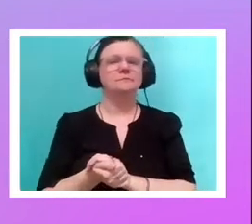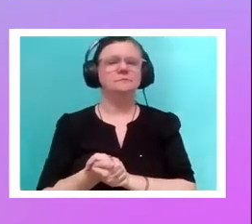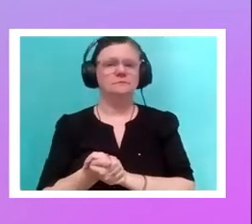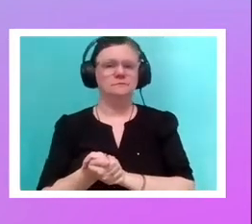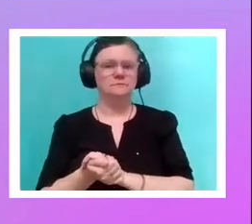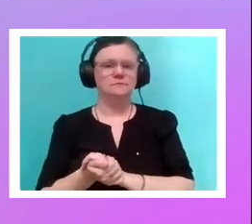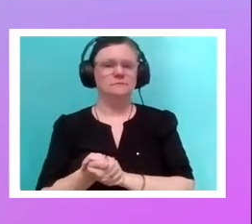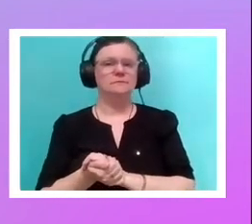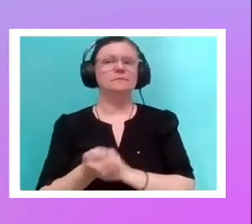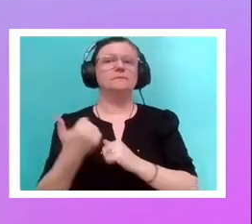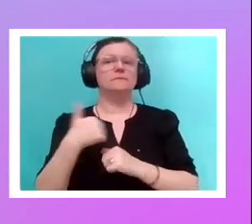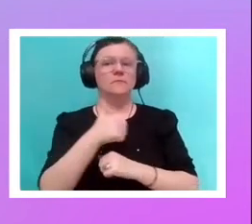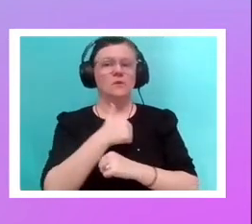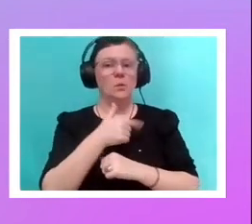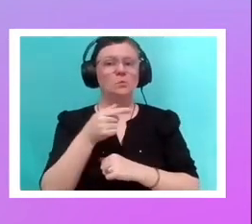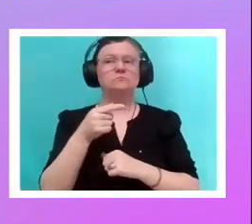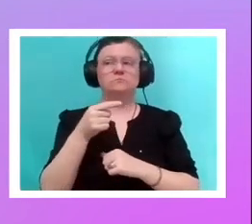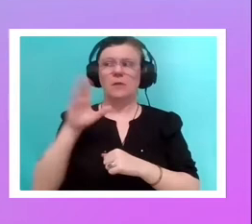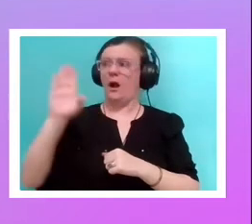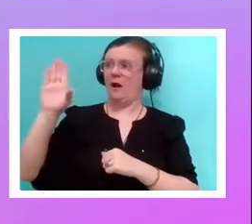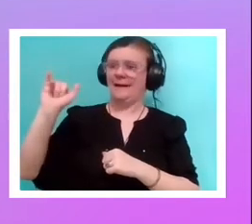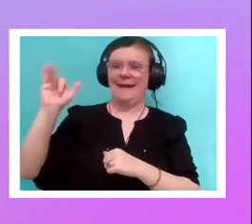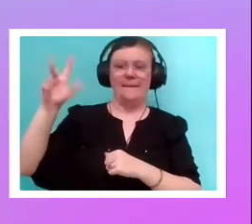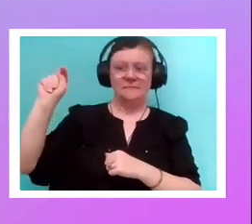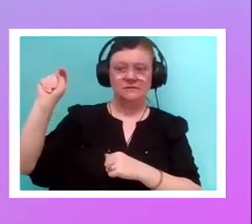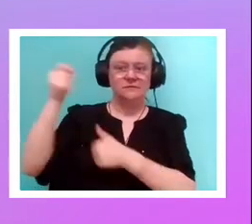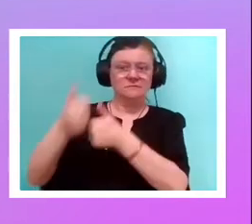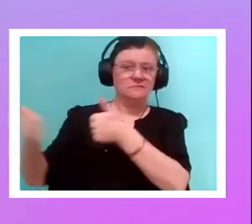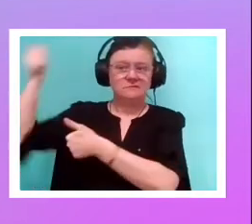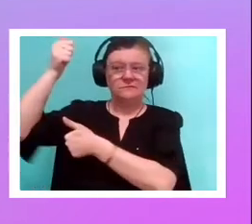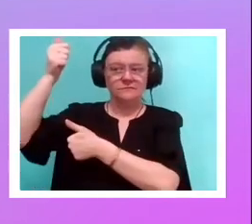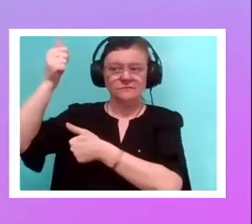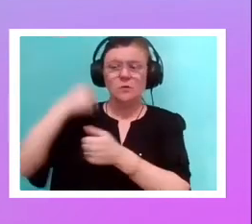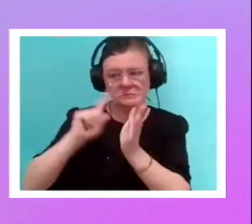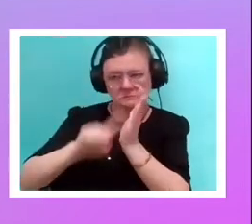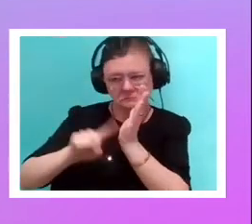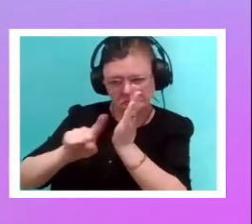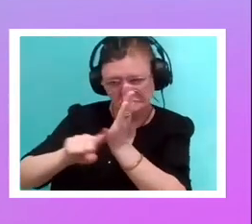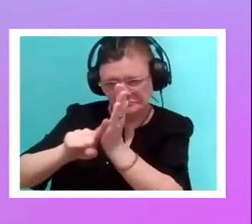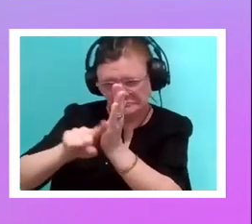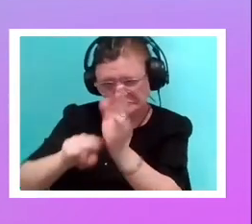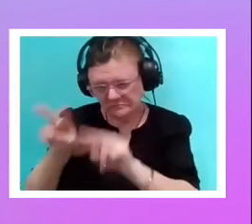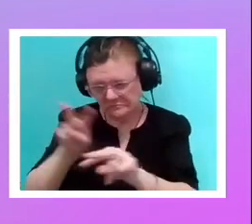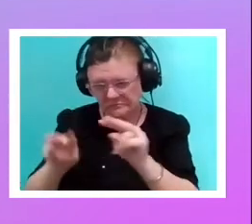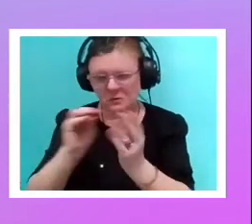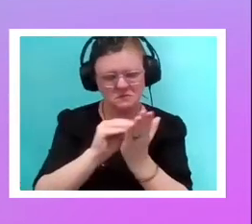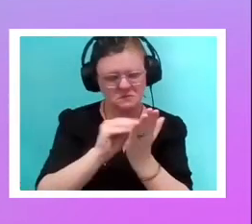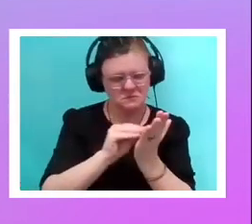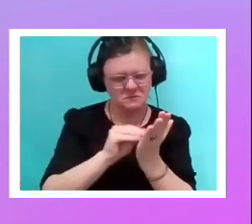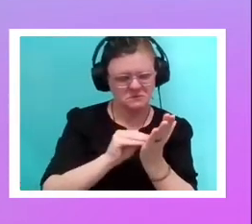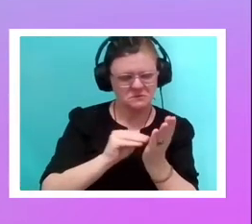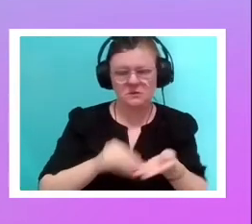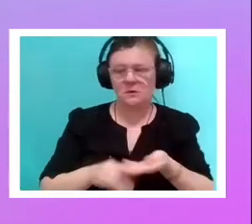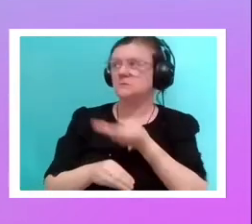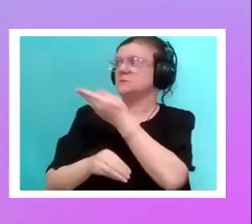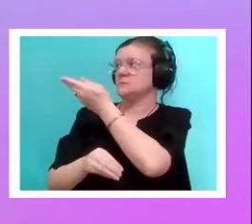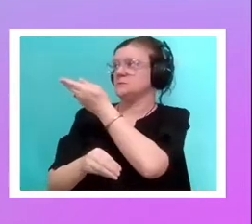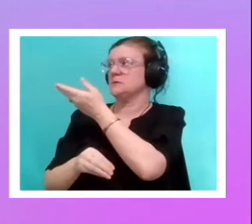to the Minister for the Cabinet Office. They're going to be shared with enforcement bodies, and they will be published online as well.